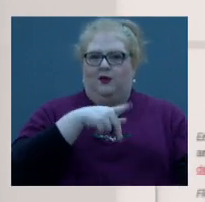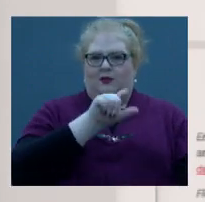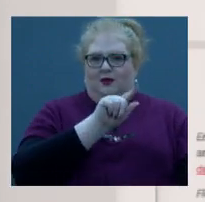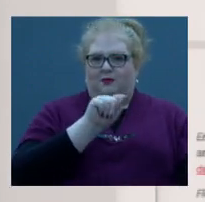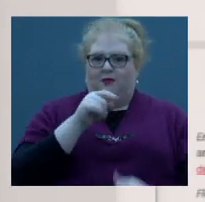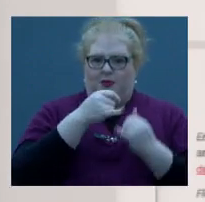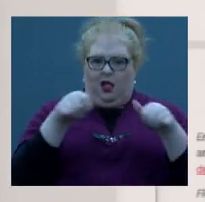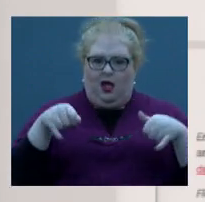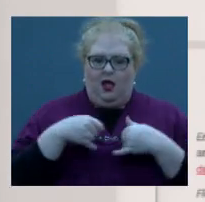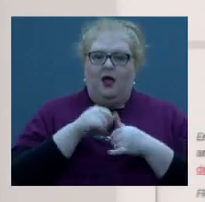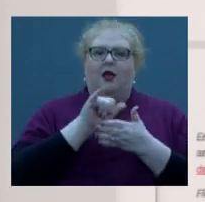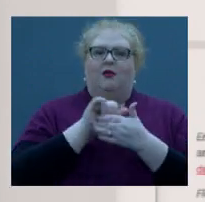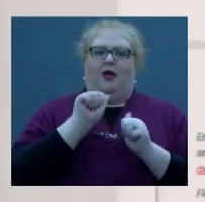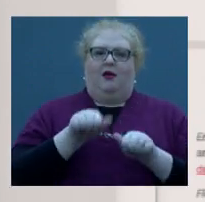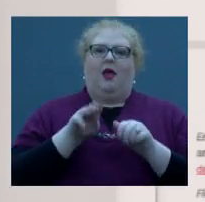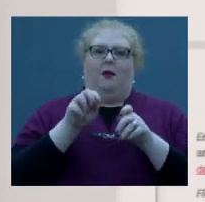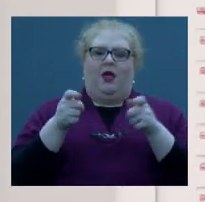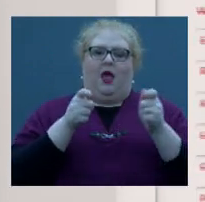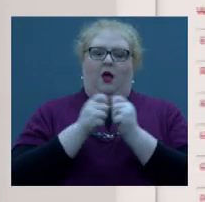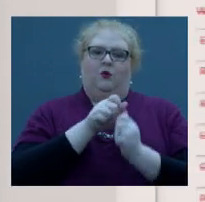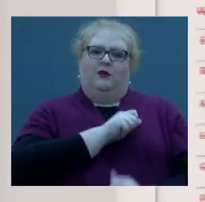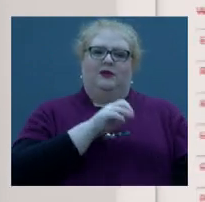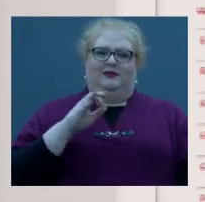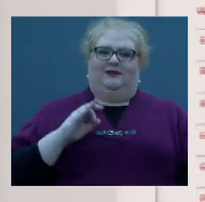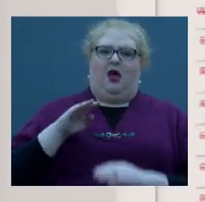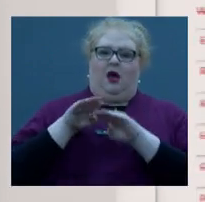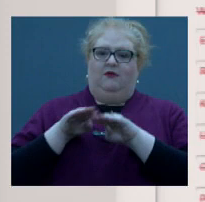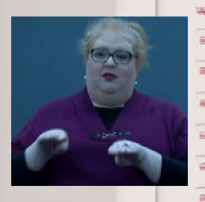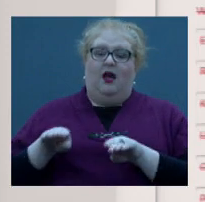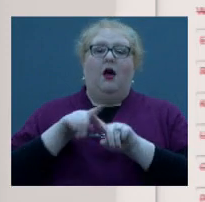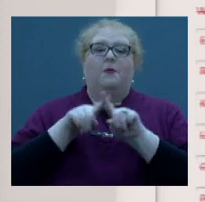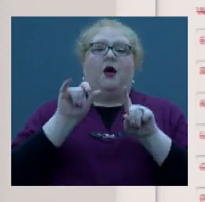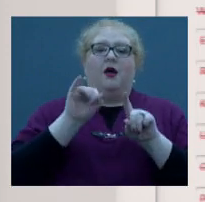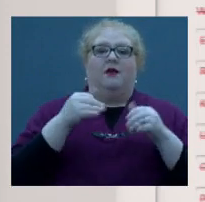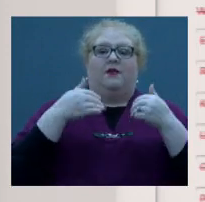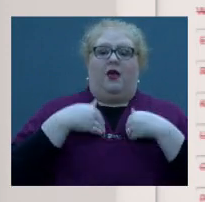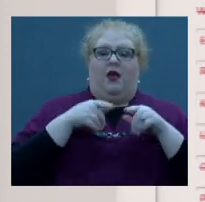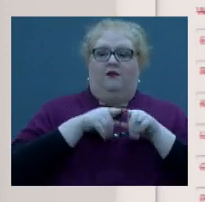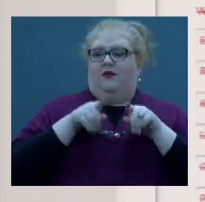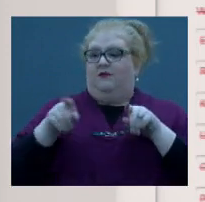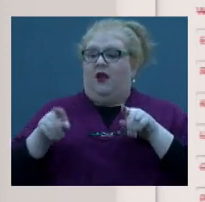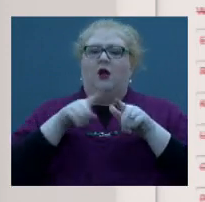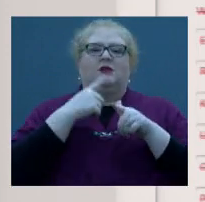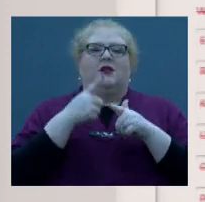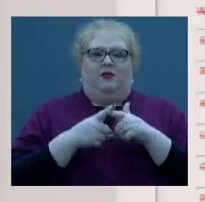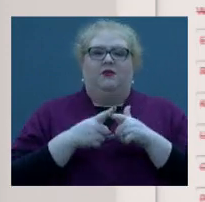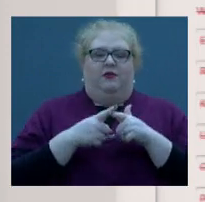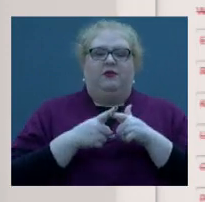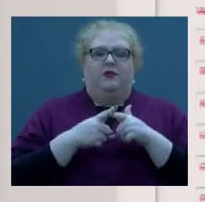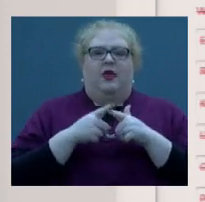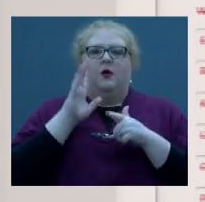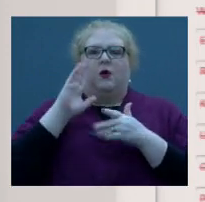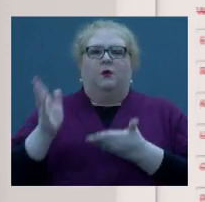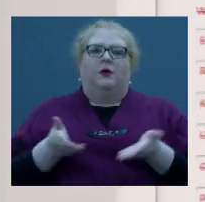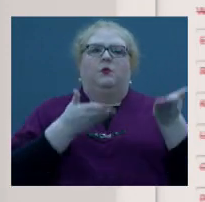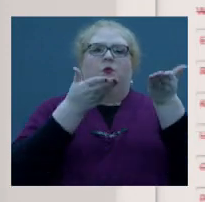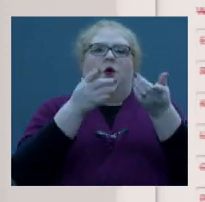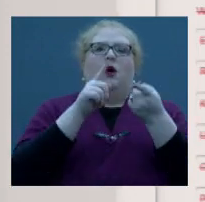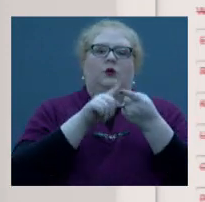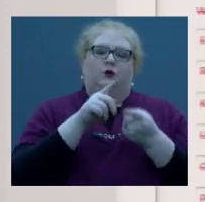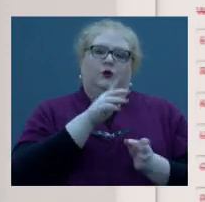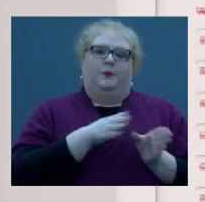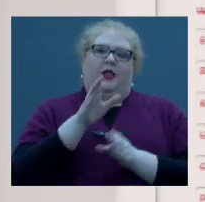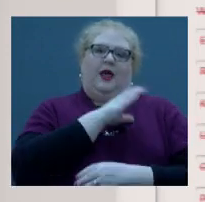that could be handled at staff level that goes through. But if there's a variance to be sought, then they would be brought before the planning commission